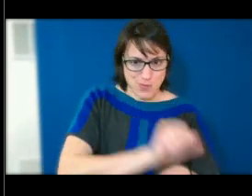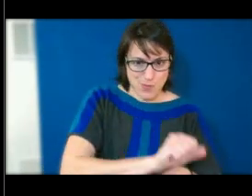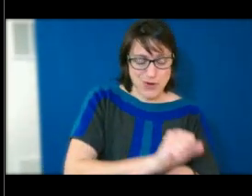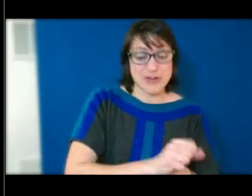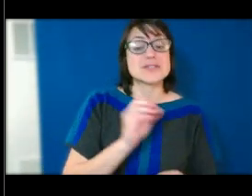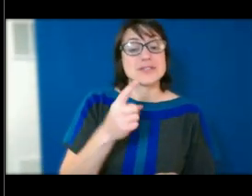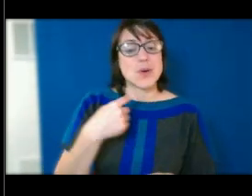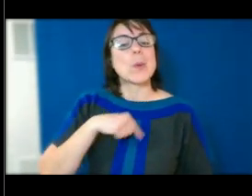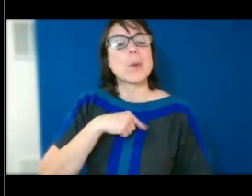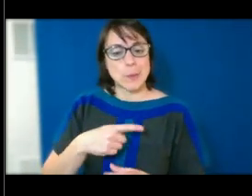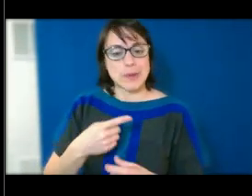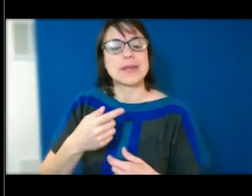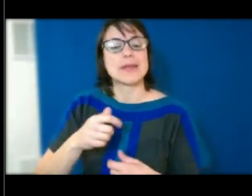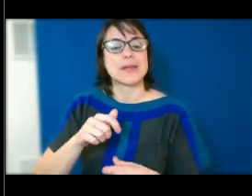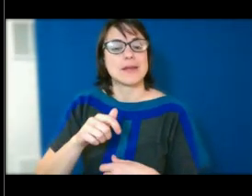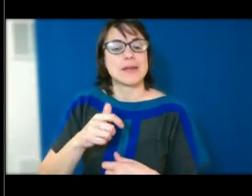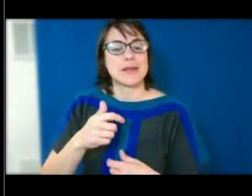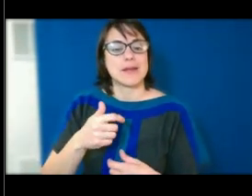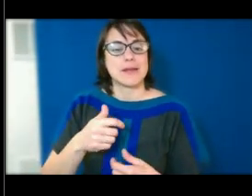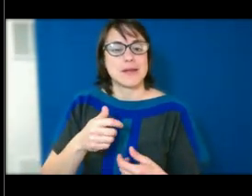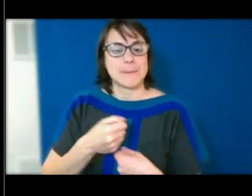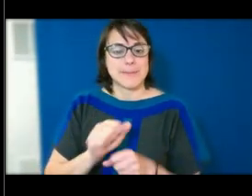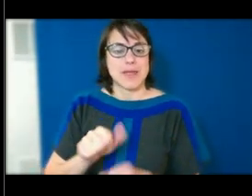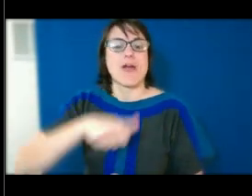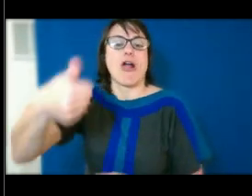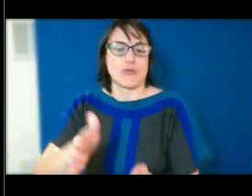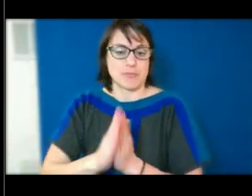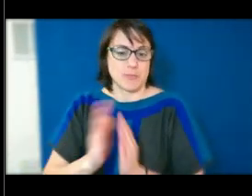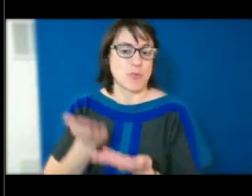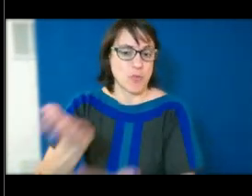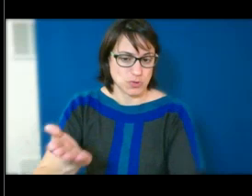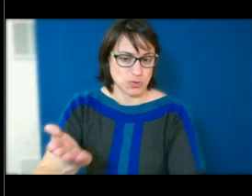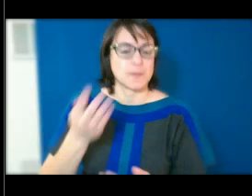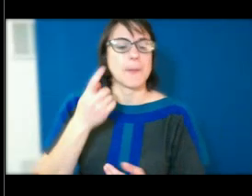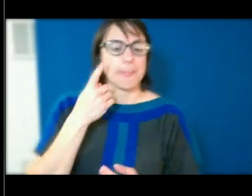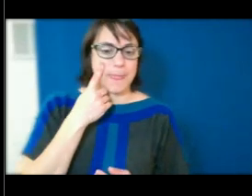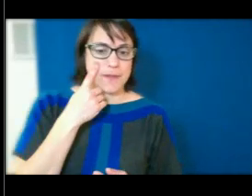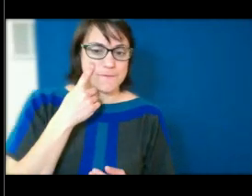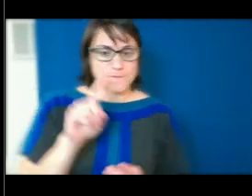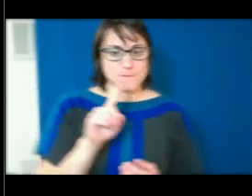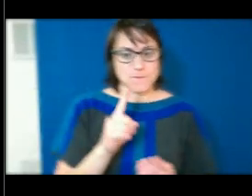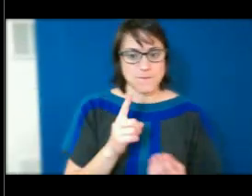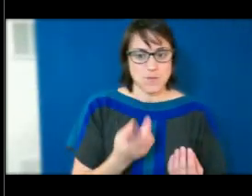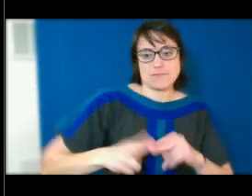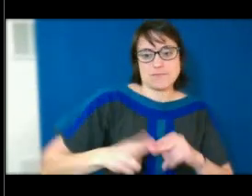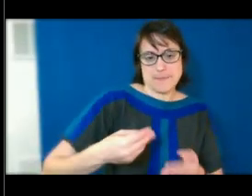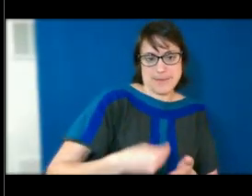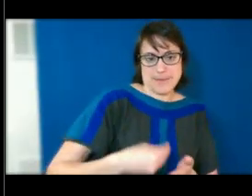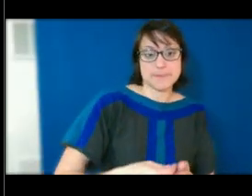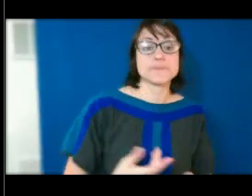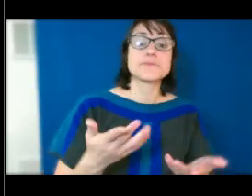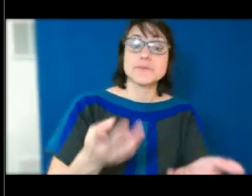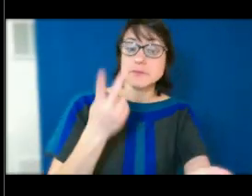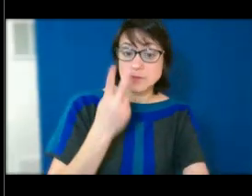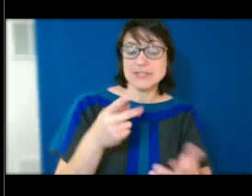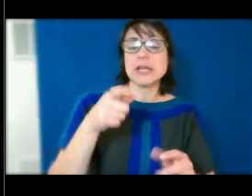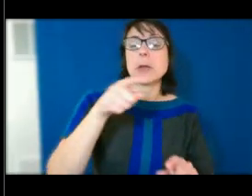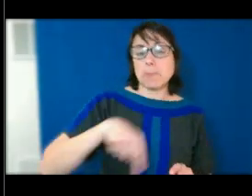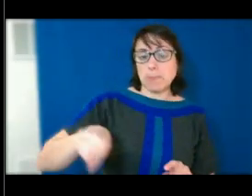million. Next slide, please. So here's a breakdown of our projects by theme that all of you are working